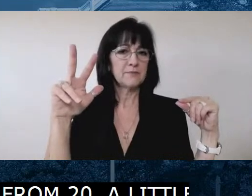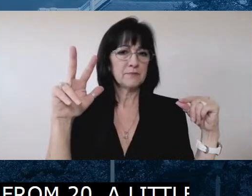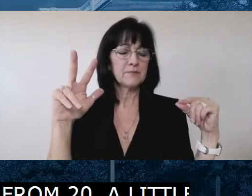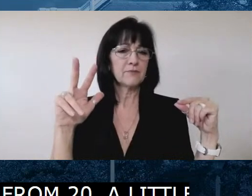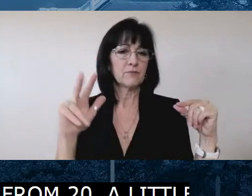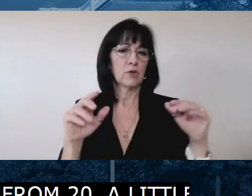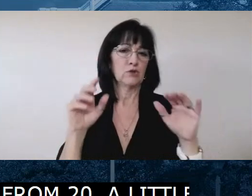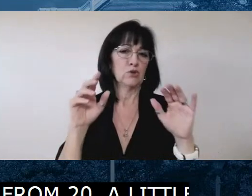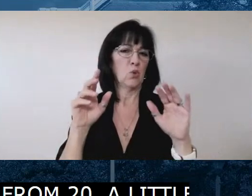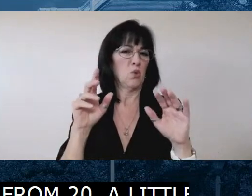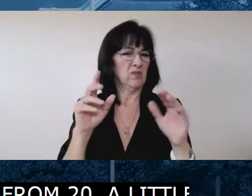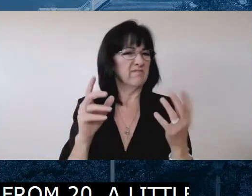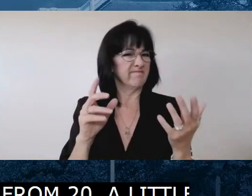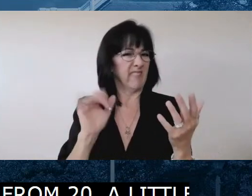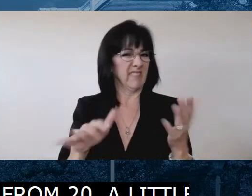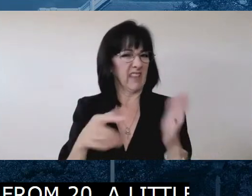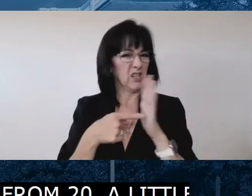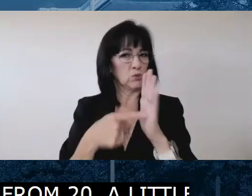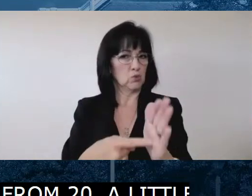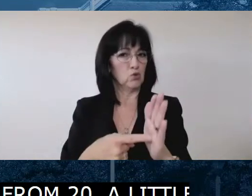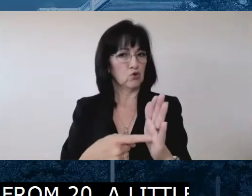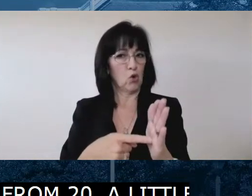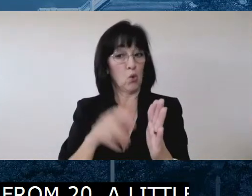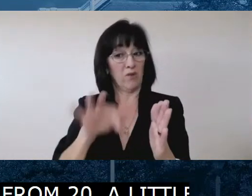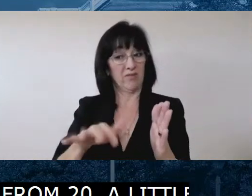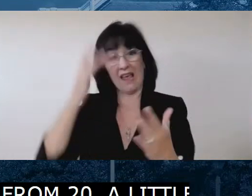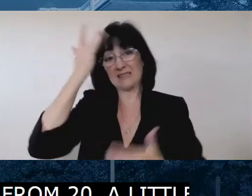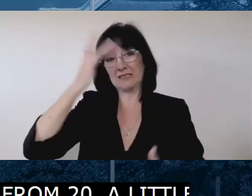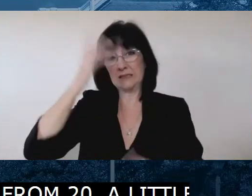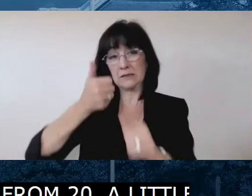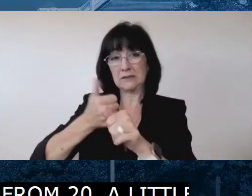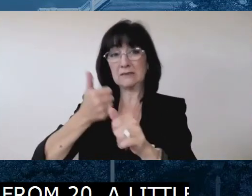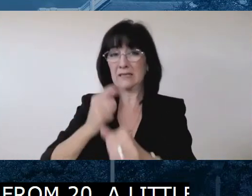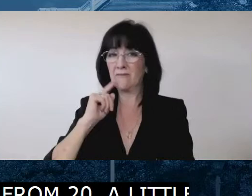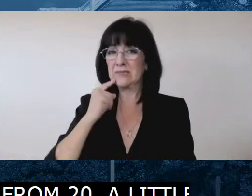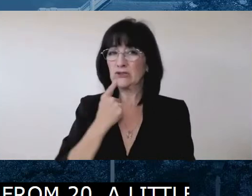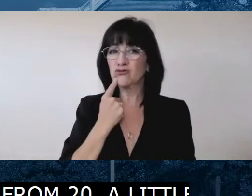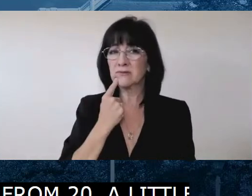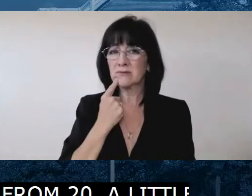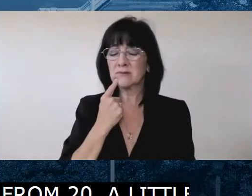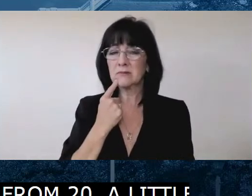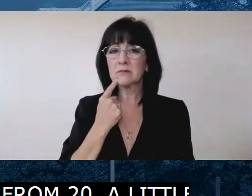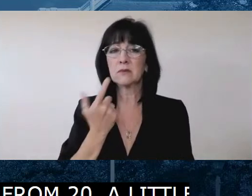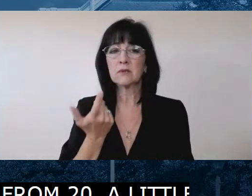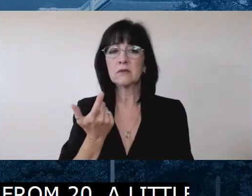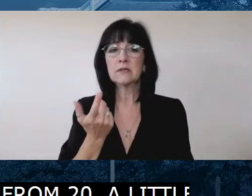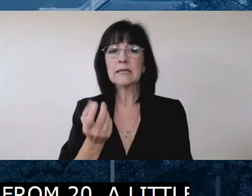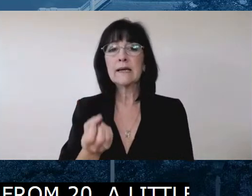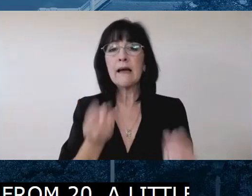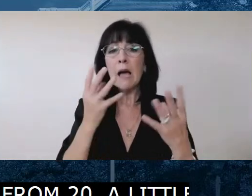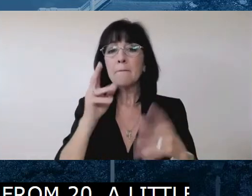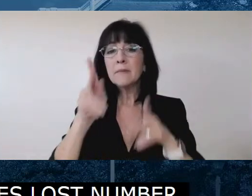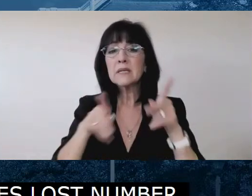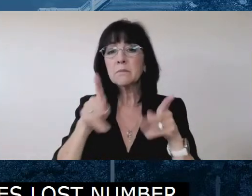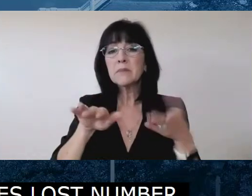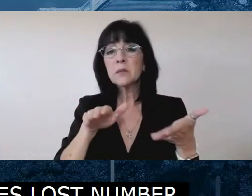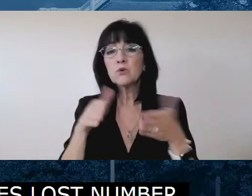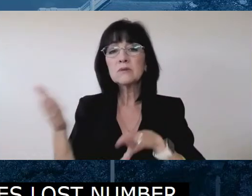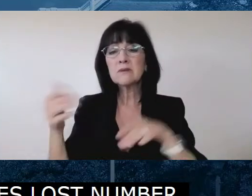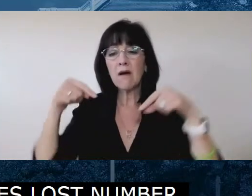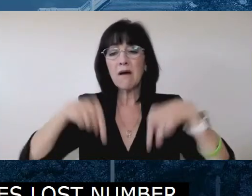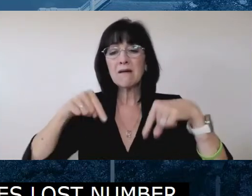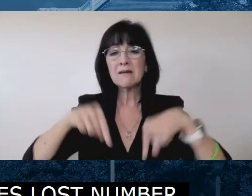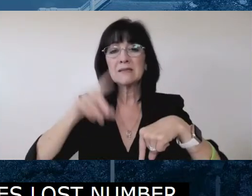the seriousness of the disease. The lives lost number is really not, we can't make a comparison